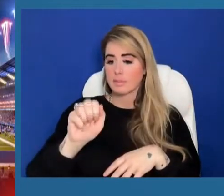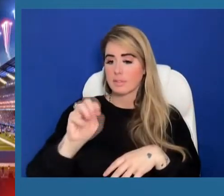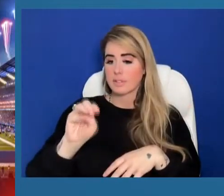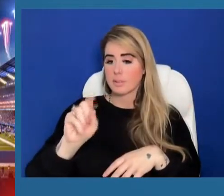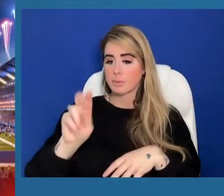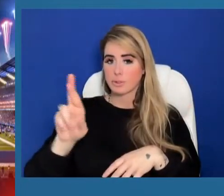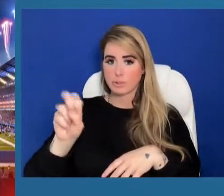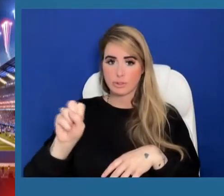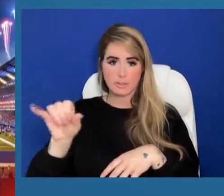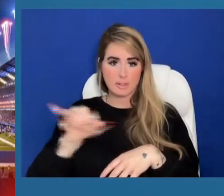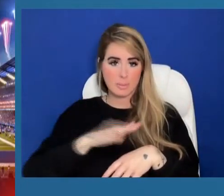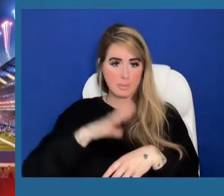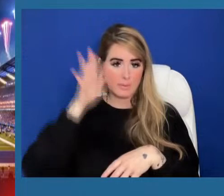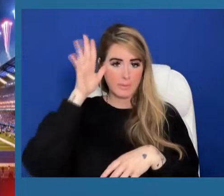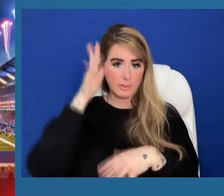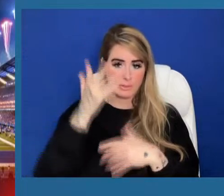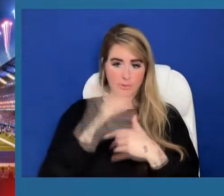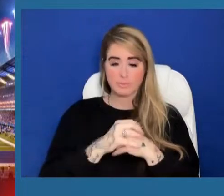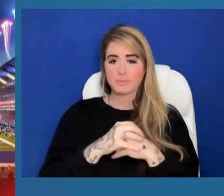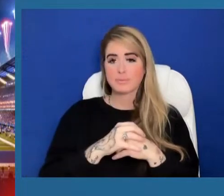like my dad was.